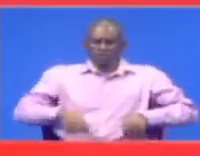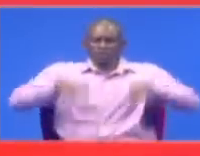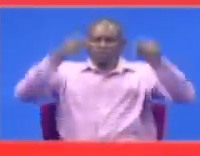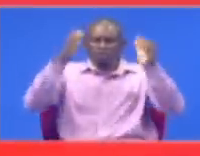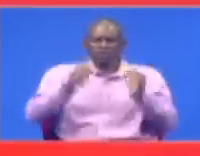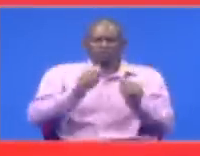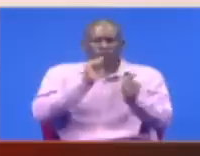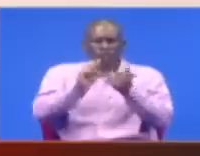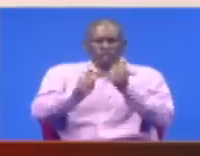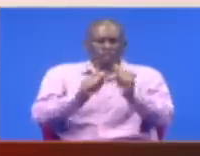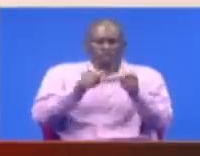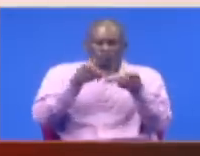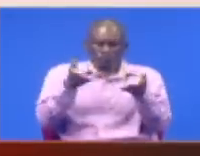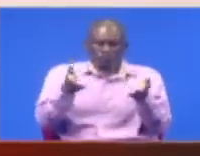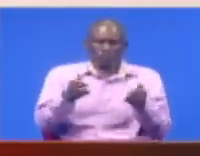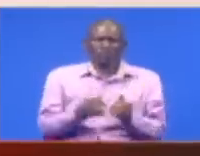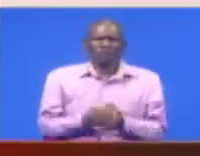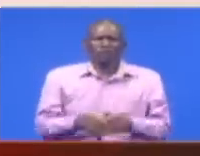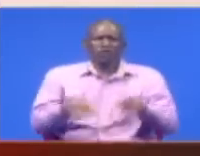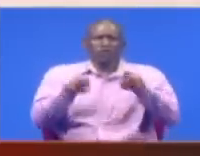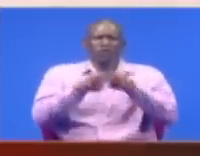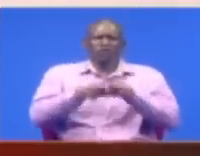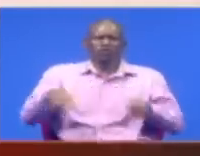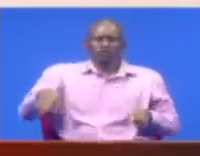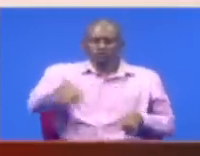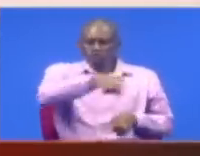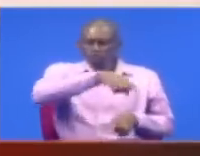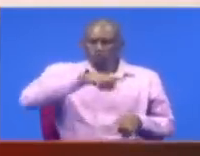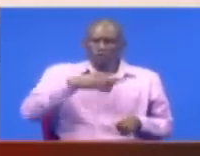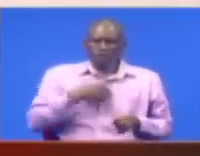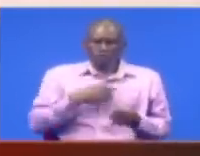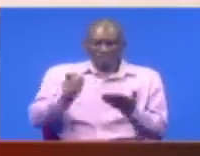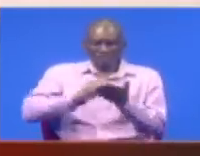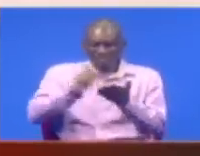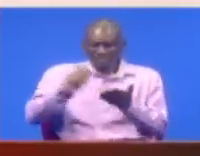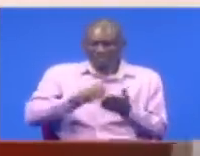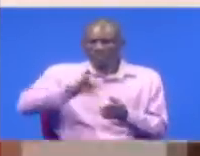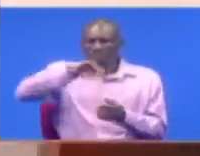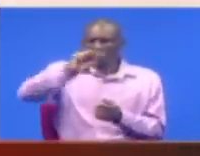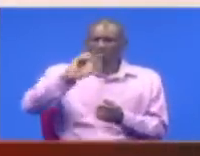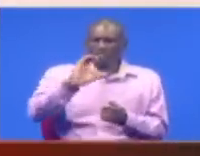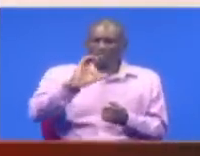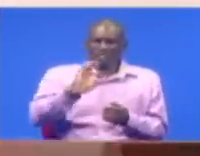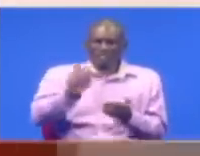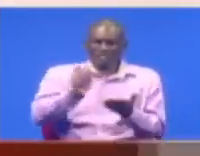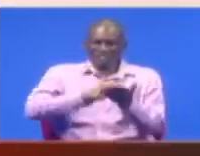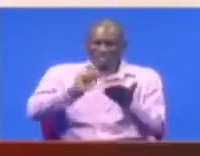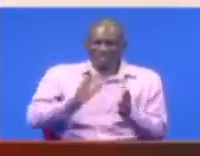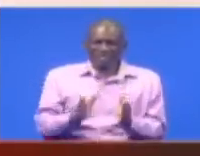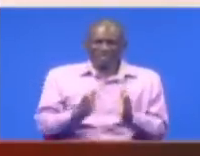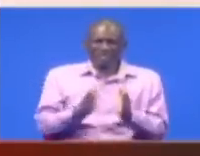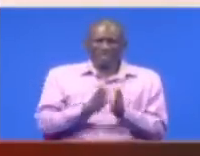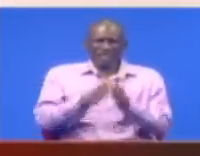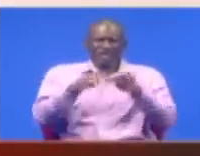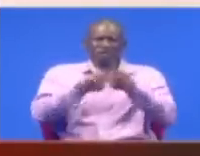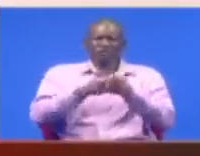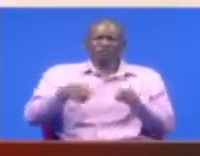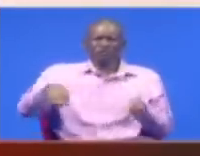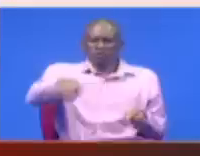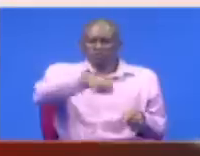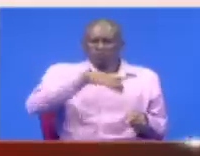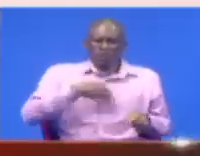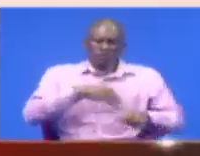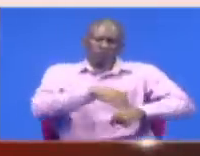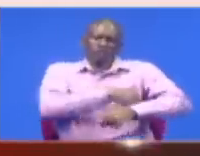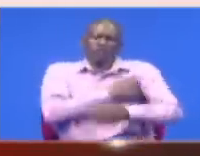interviews. We also have the Secretary to JSC, and also the Chief